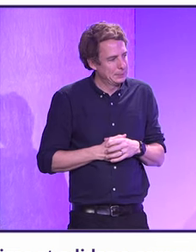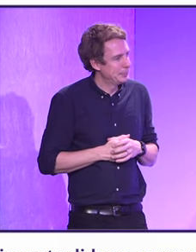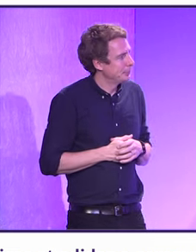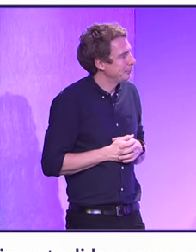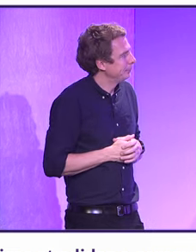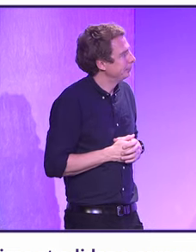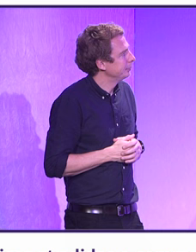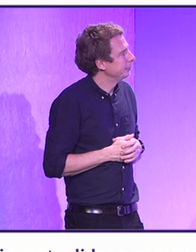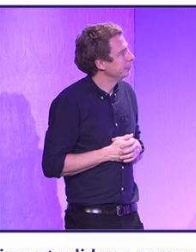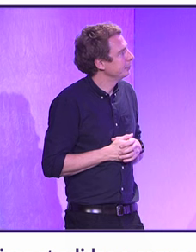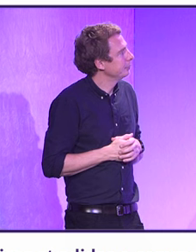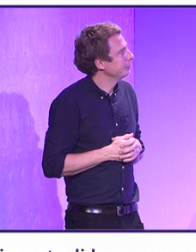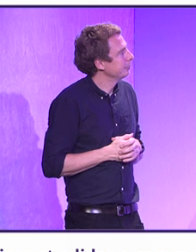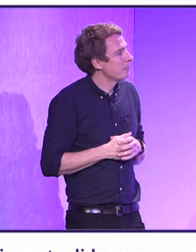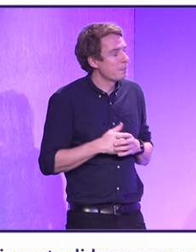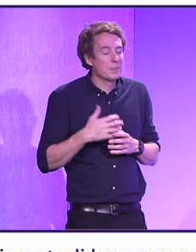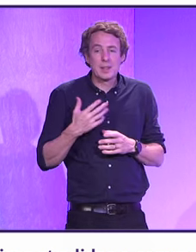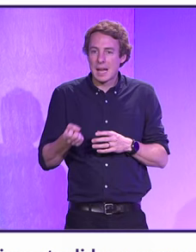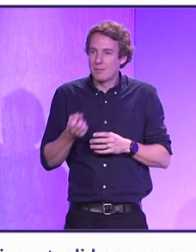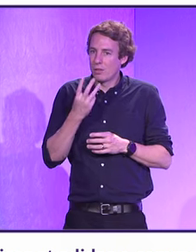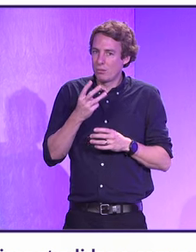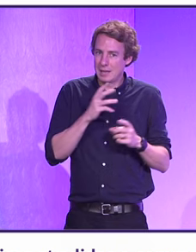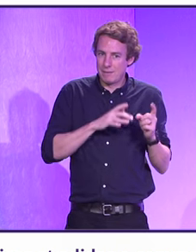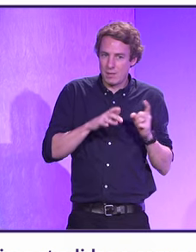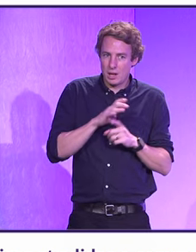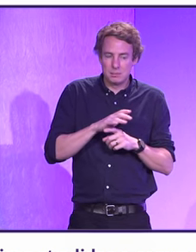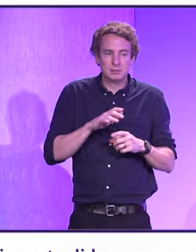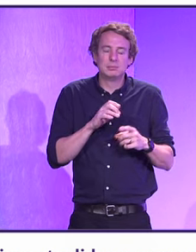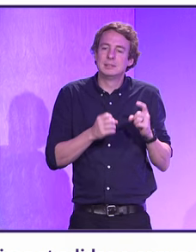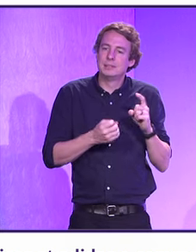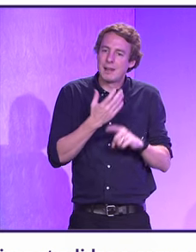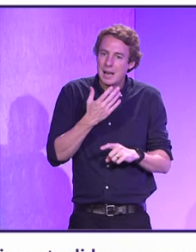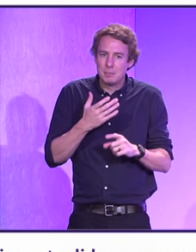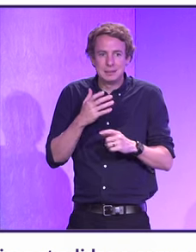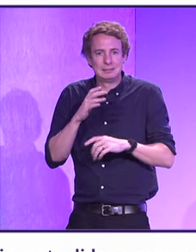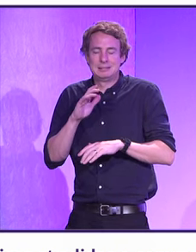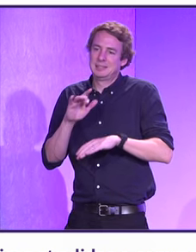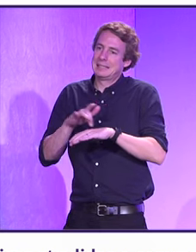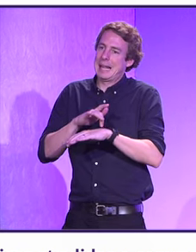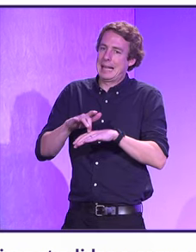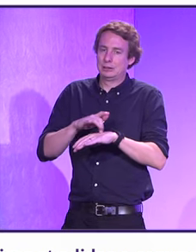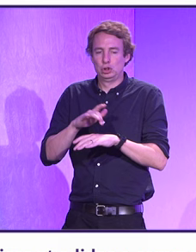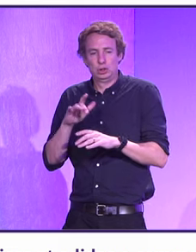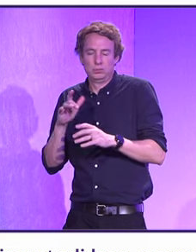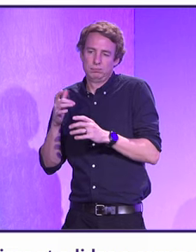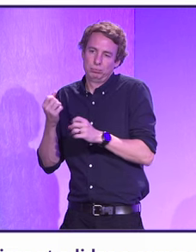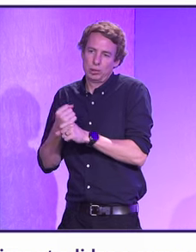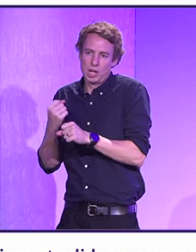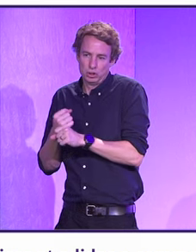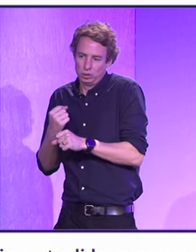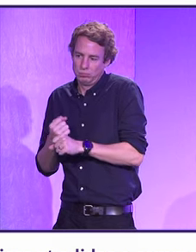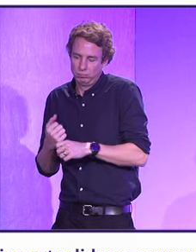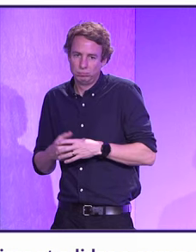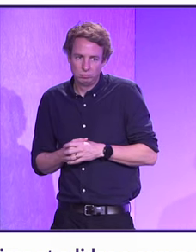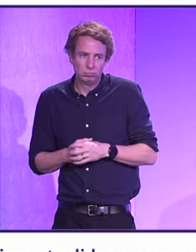And we have three environments mostly, development, staging, and production. So the dev is working, creating